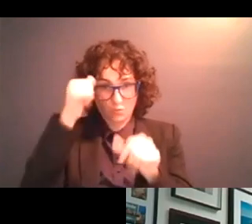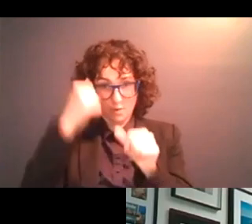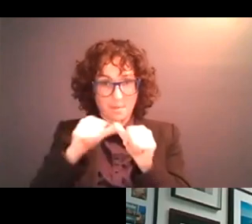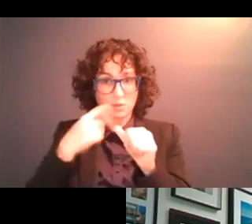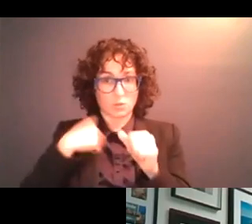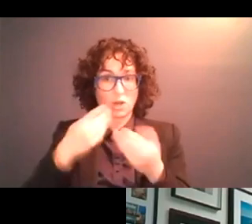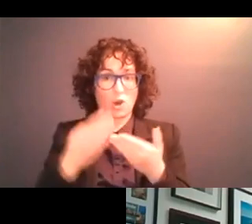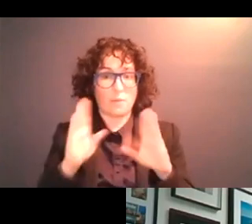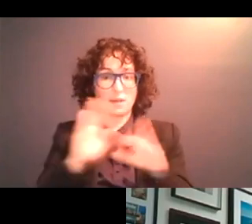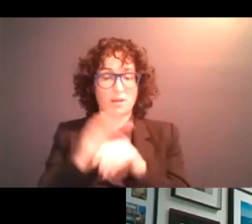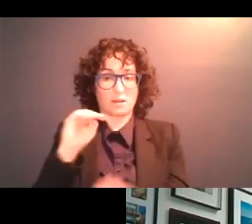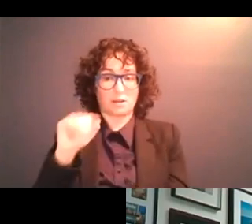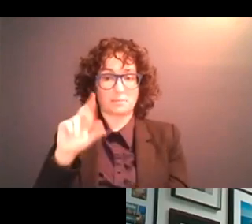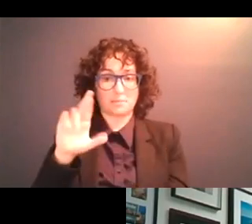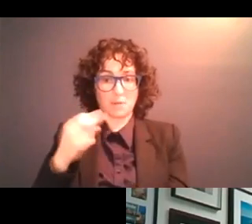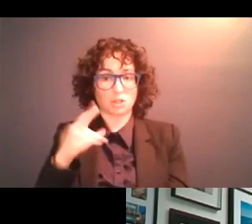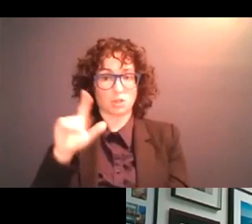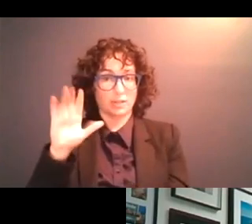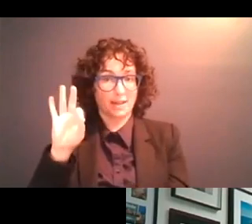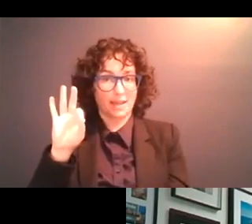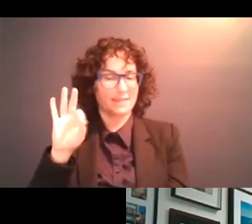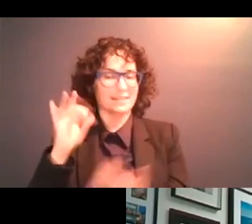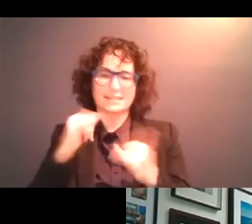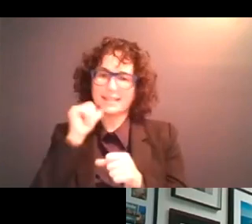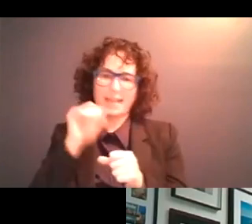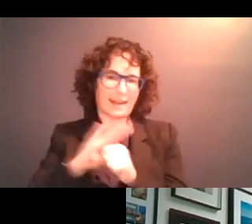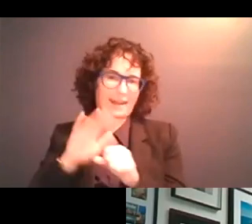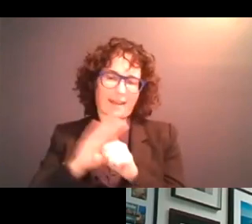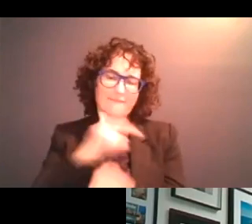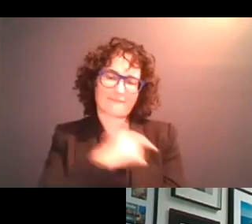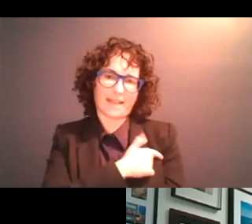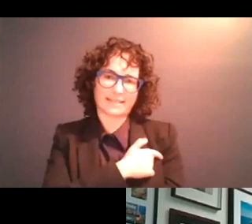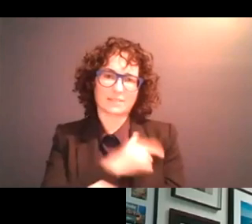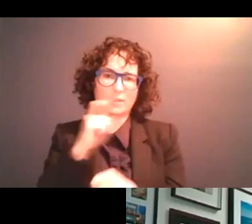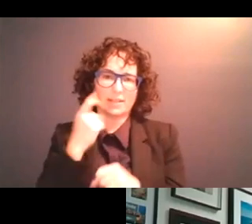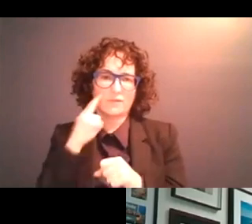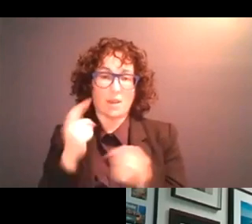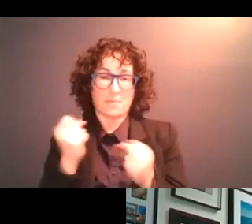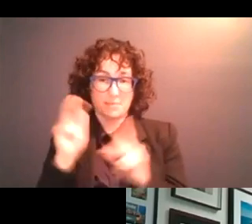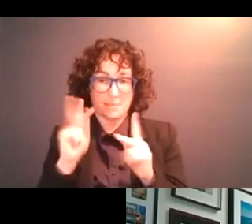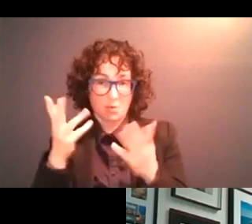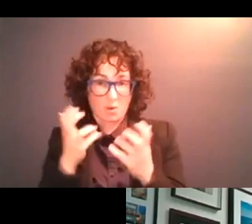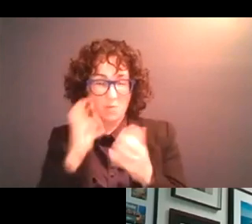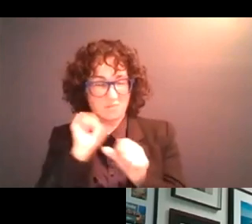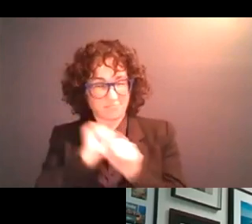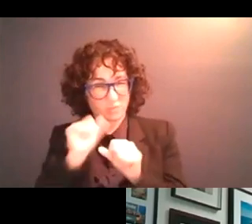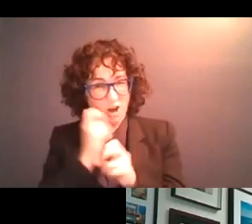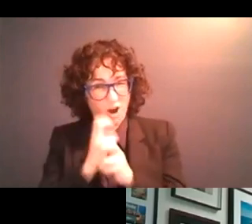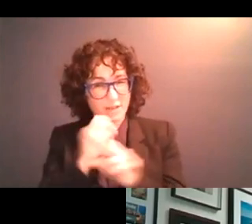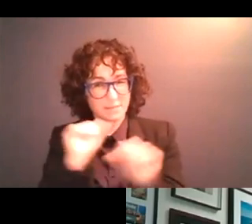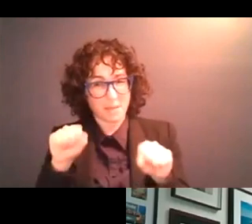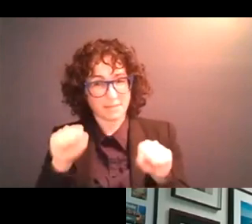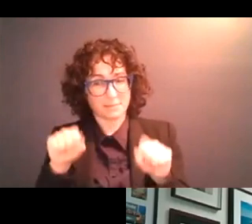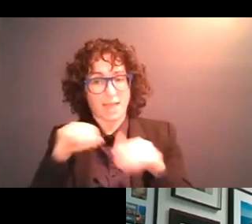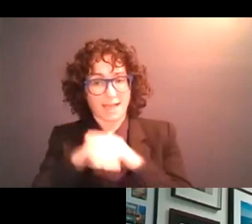up on March 29th, we're still not going to have the amount of supply that we need to address the demand. So we're going to work as hard as possible to get access to the